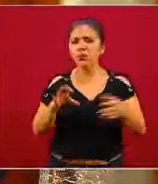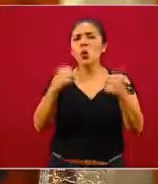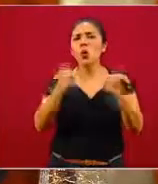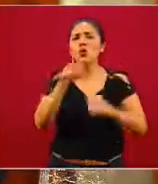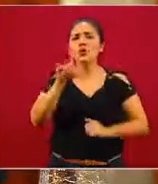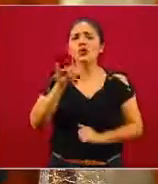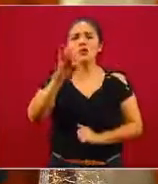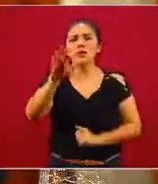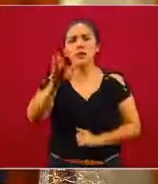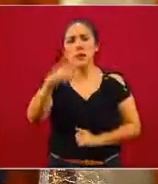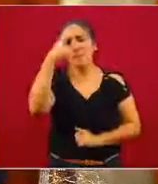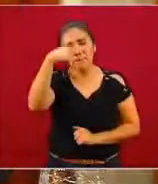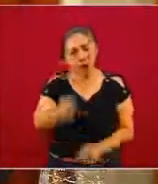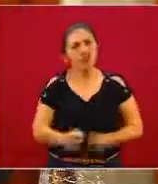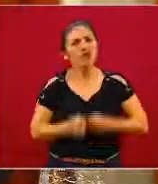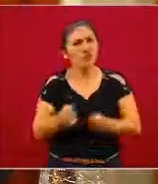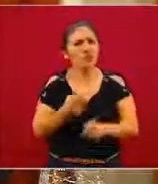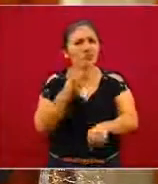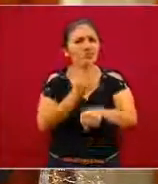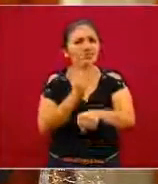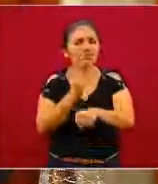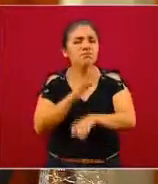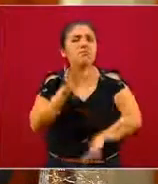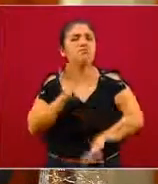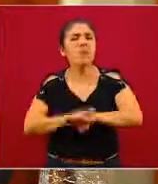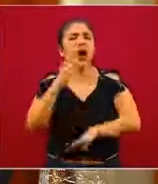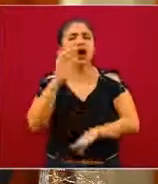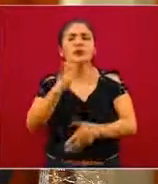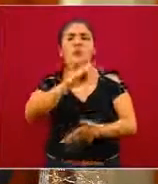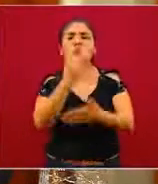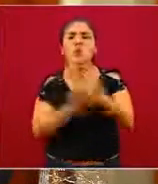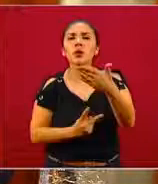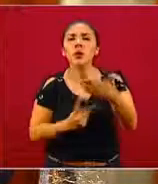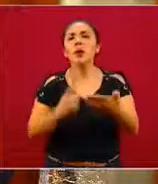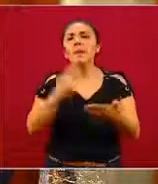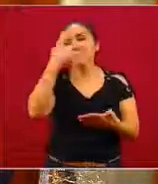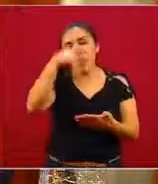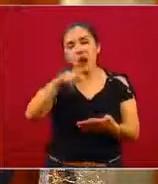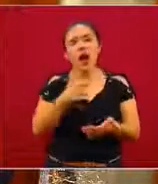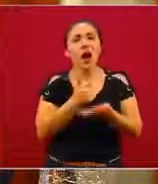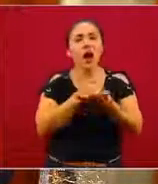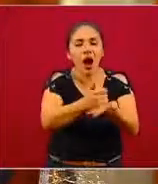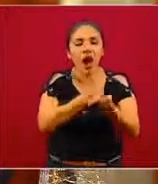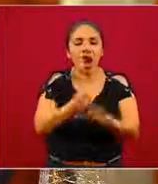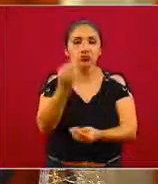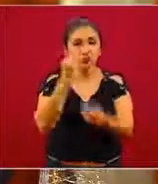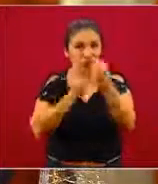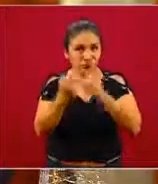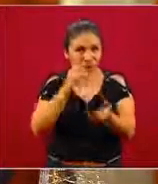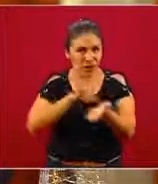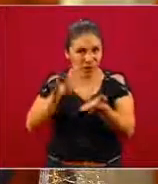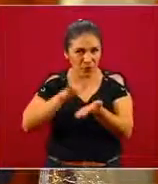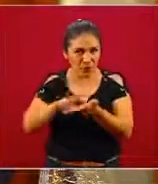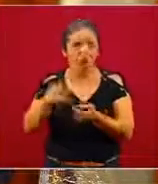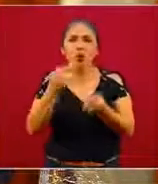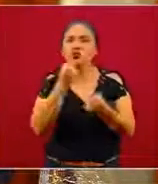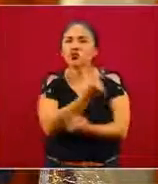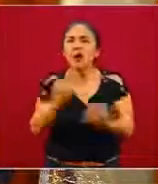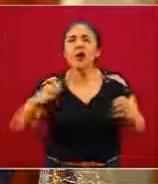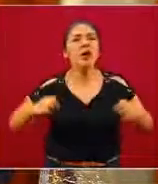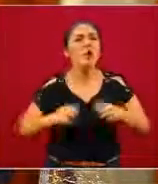together with the other systems to strengthen some of these programs to assist